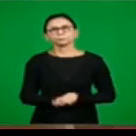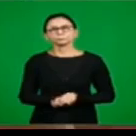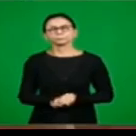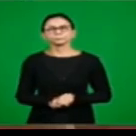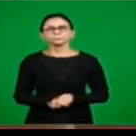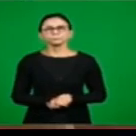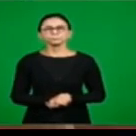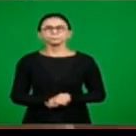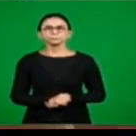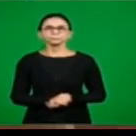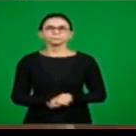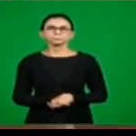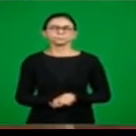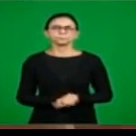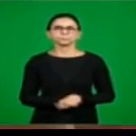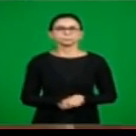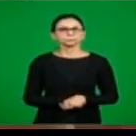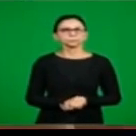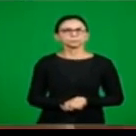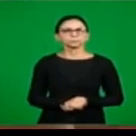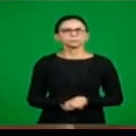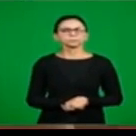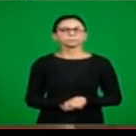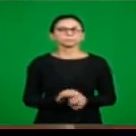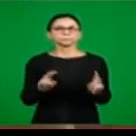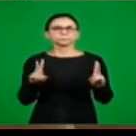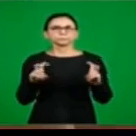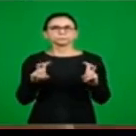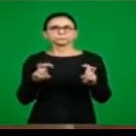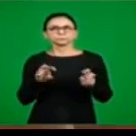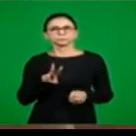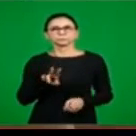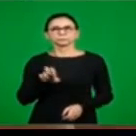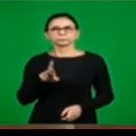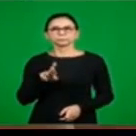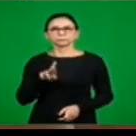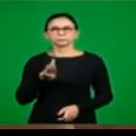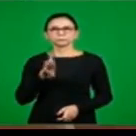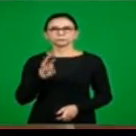now the verb is also related to.